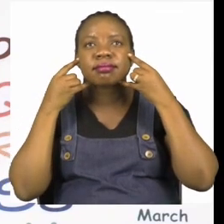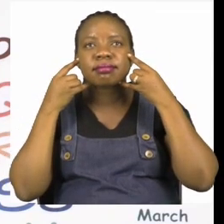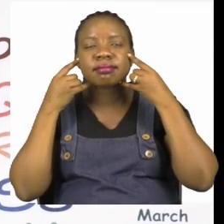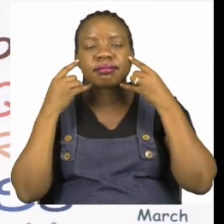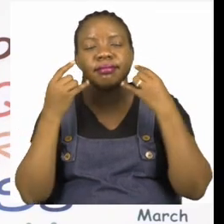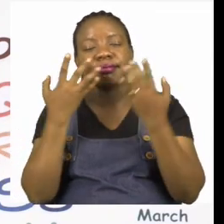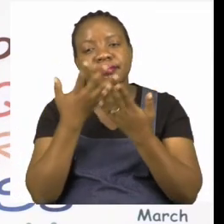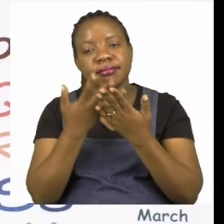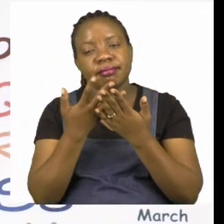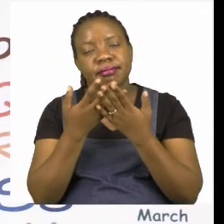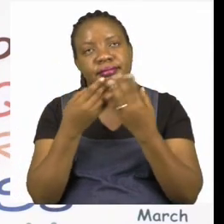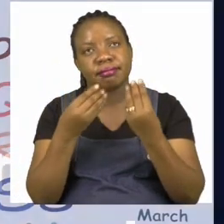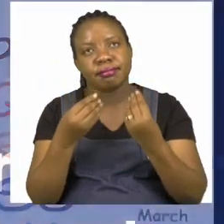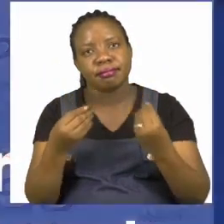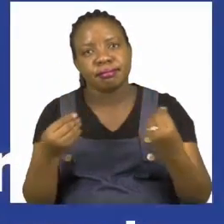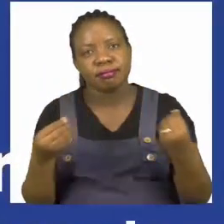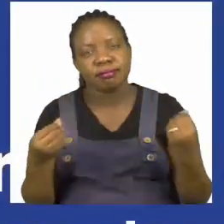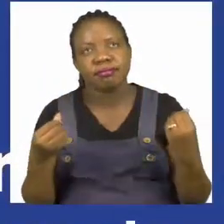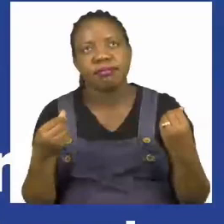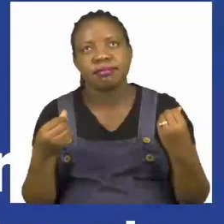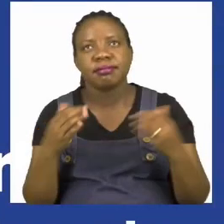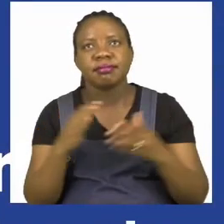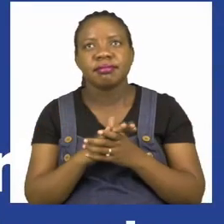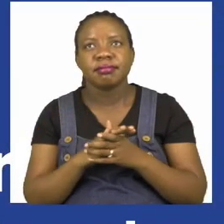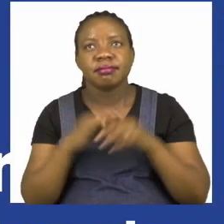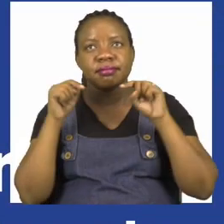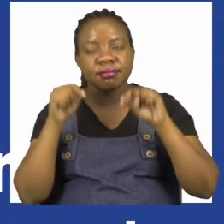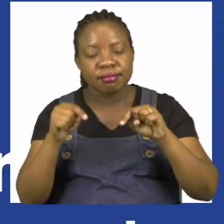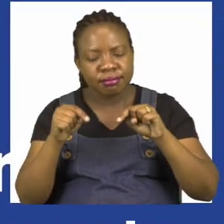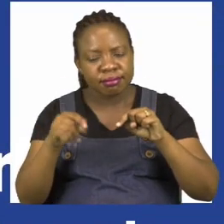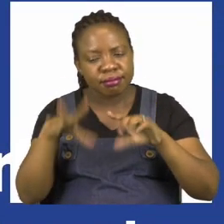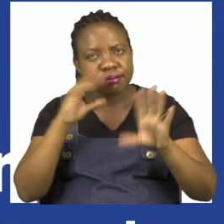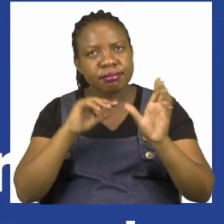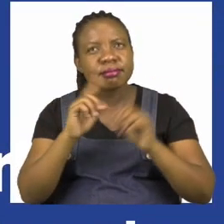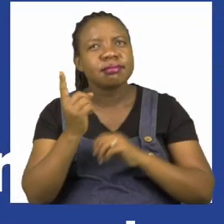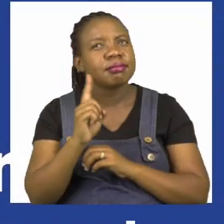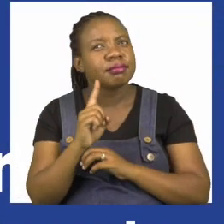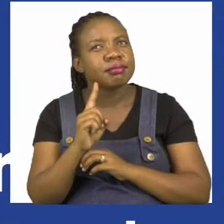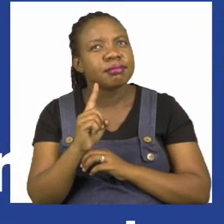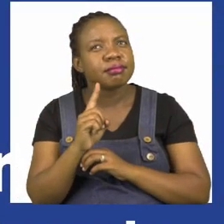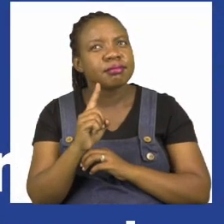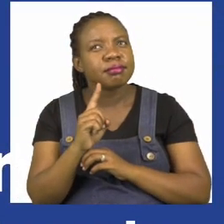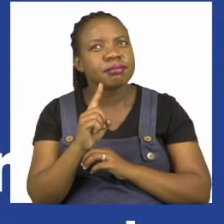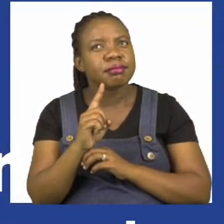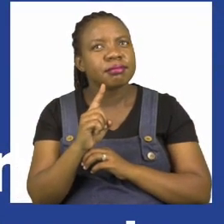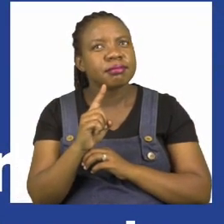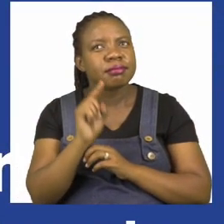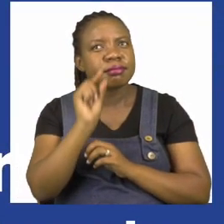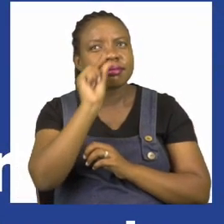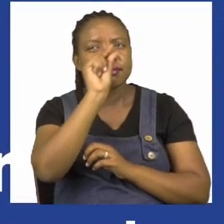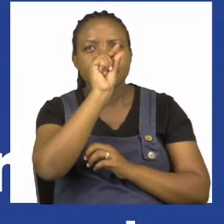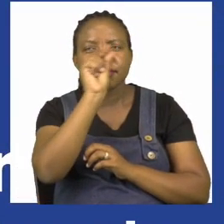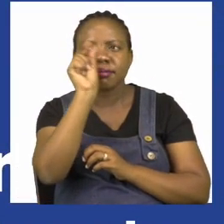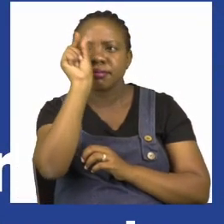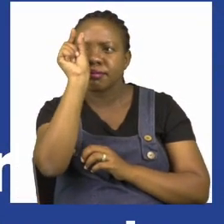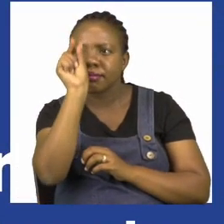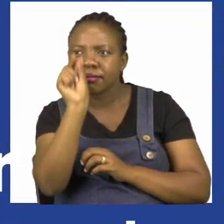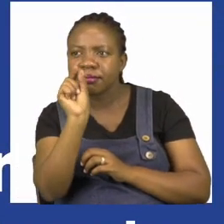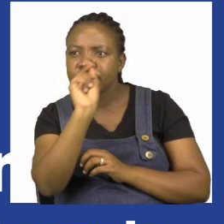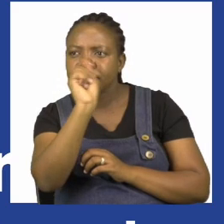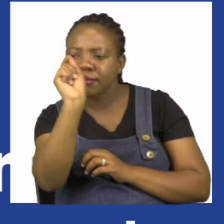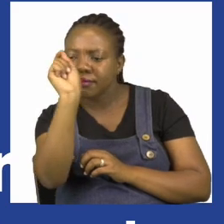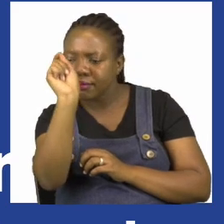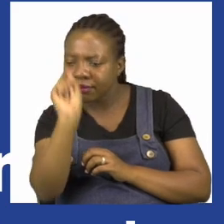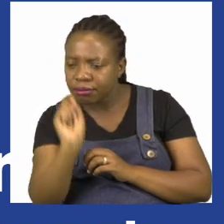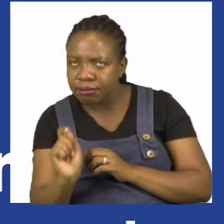dry before you touch anything else. For today's lesson, we will be doing a crossword puzzle